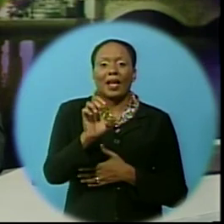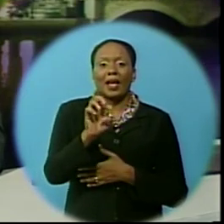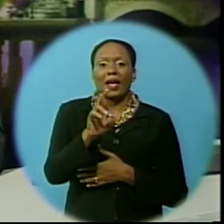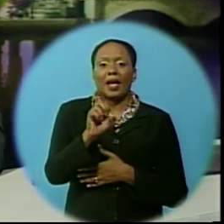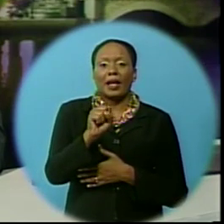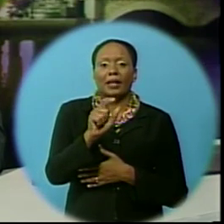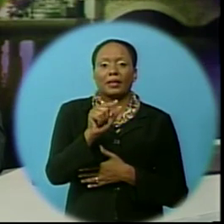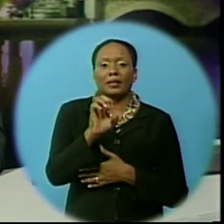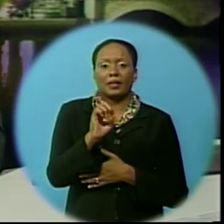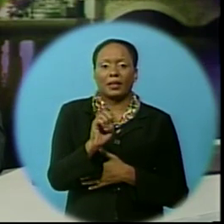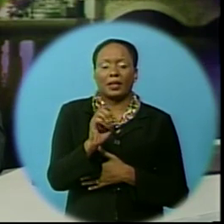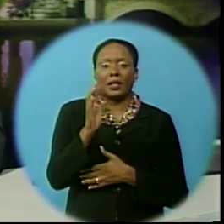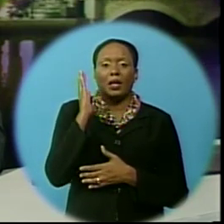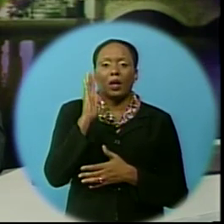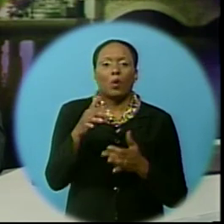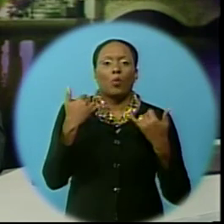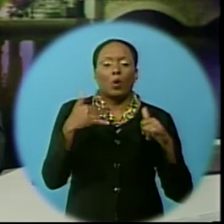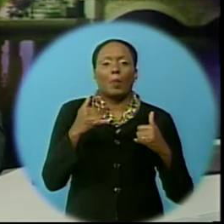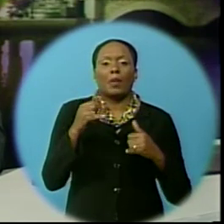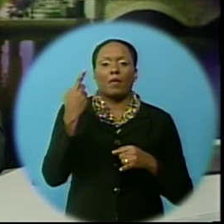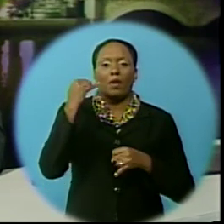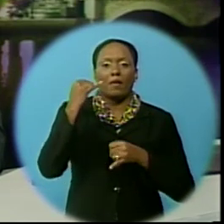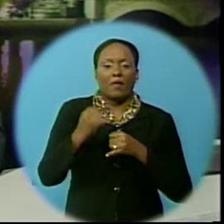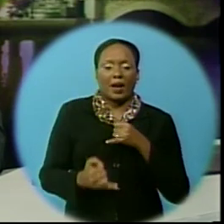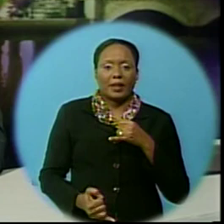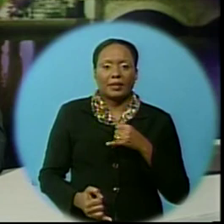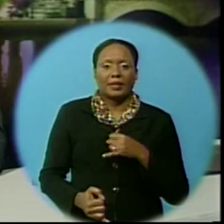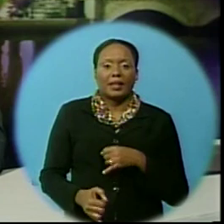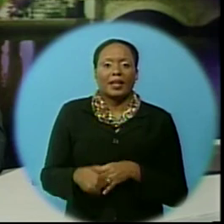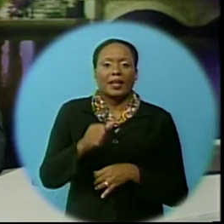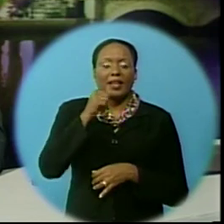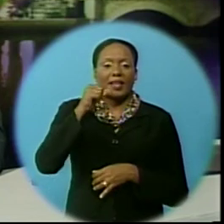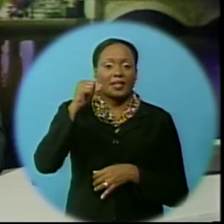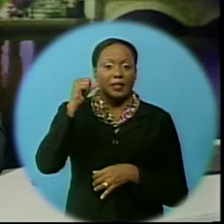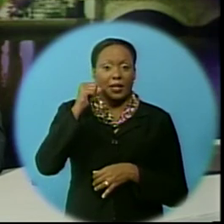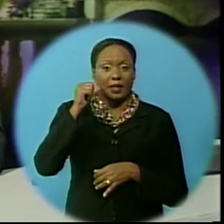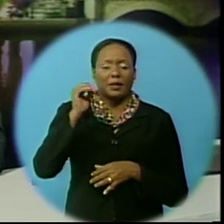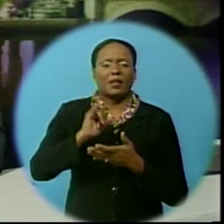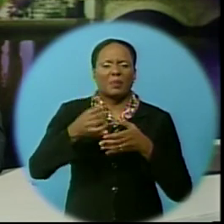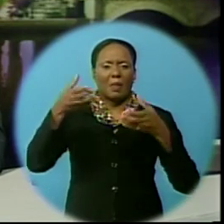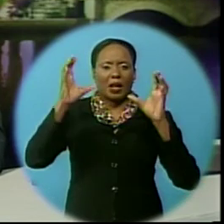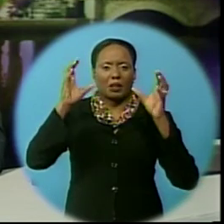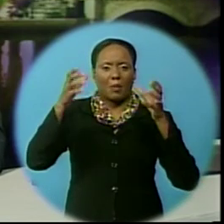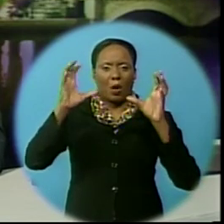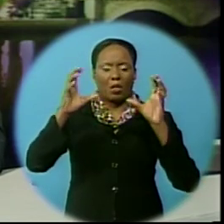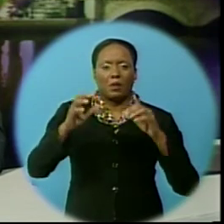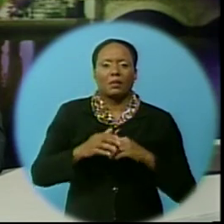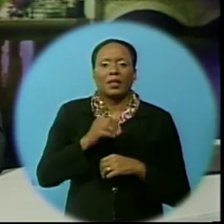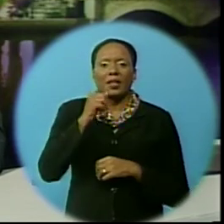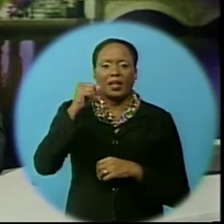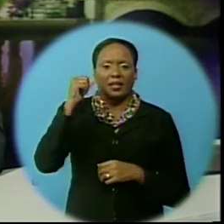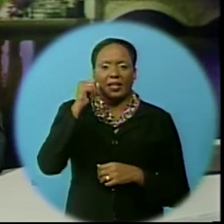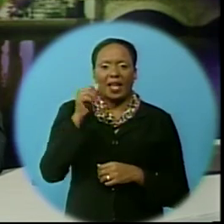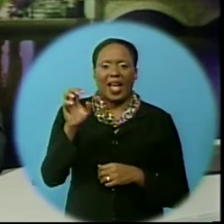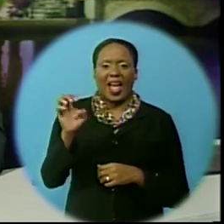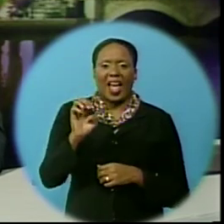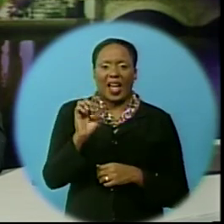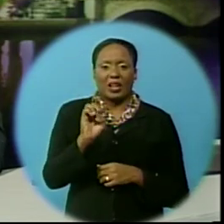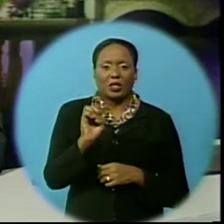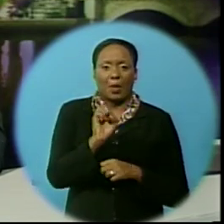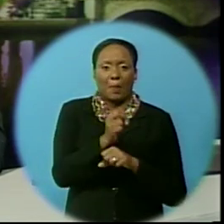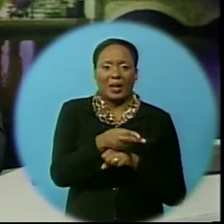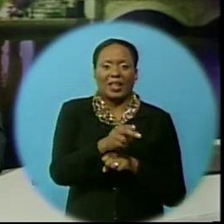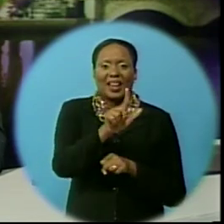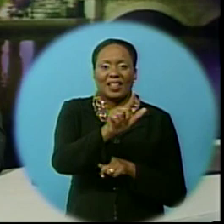II Massey United Insurance Schools basketball tournament. Last evening in the semi-finals at the Garfield Sobers Gymnasium, Ellerslie